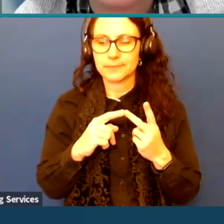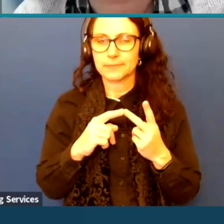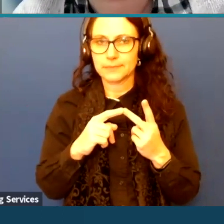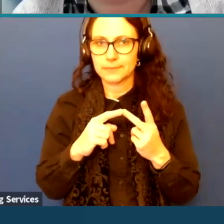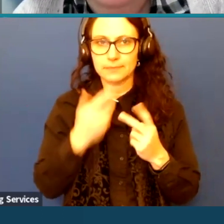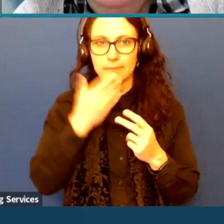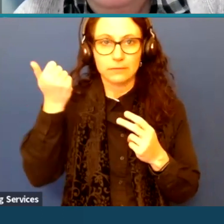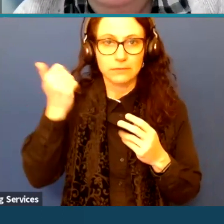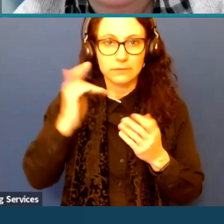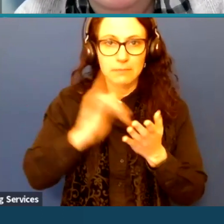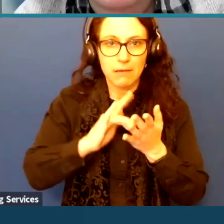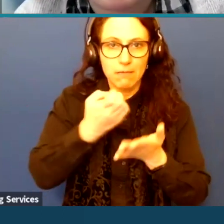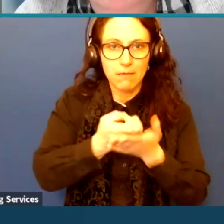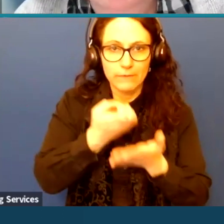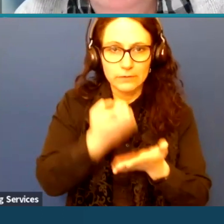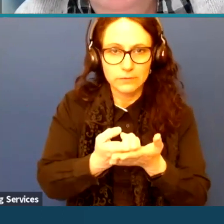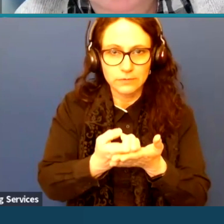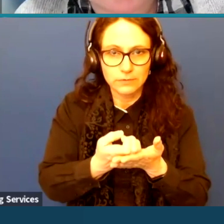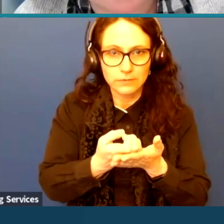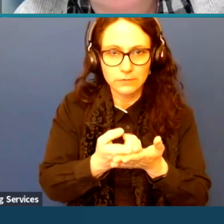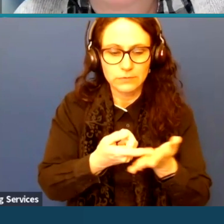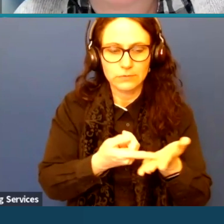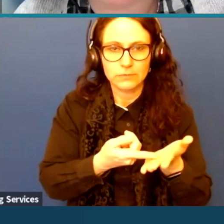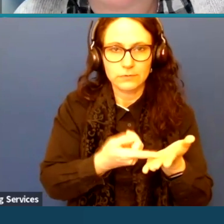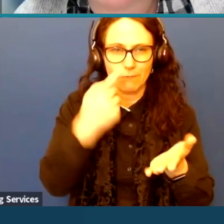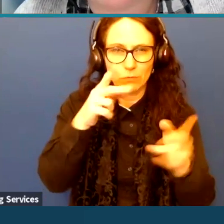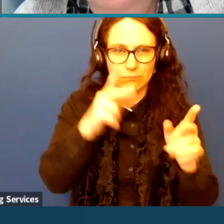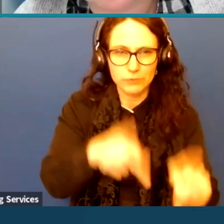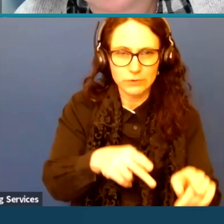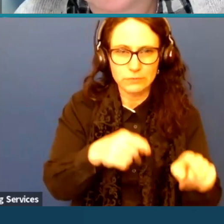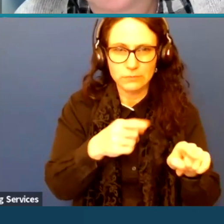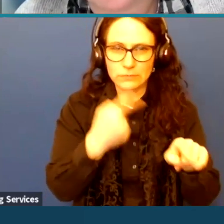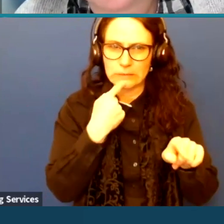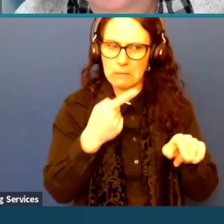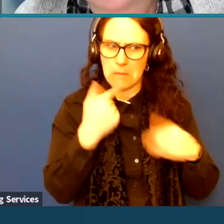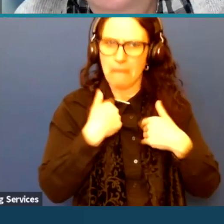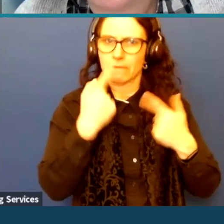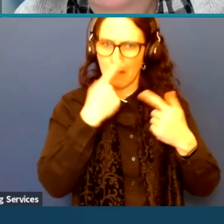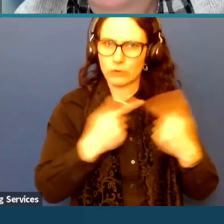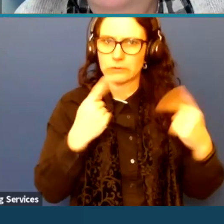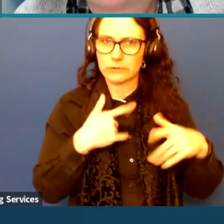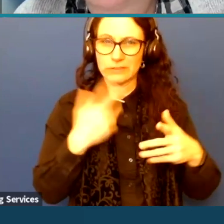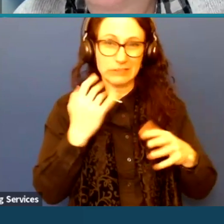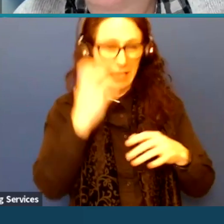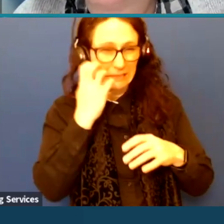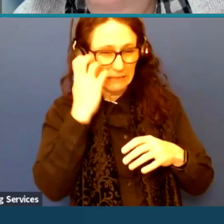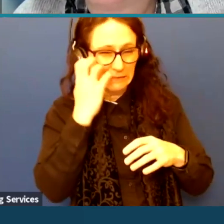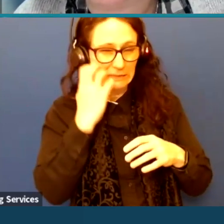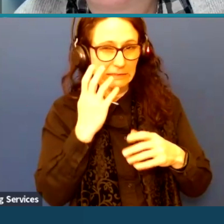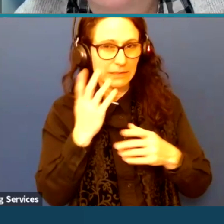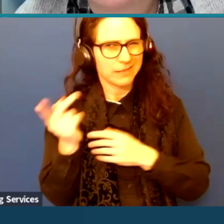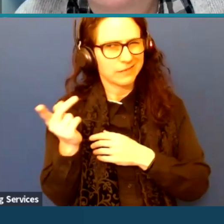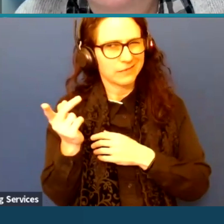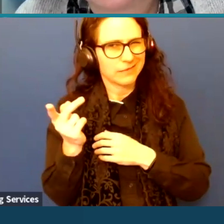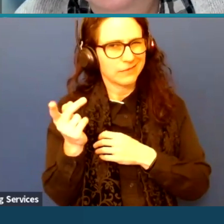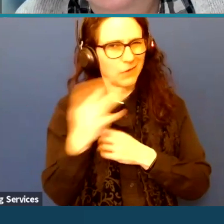best medical evidence that you have from the person saying they have an allergy. Is it just they get itchy eyes? Is it that